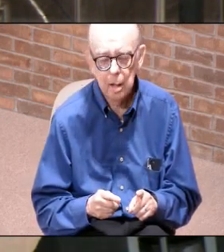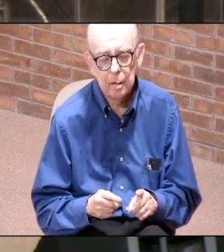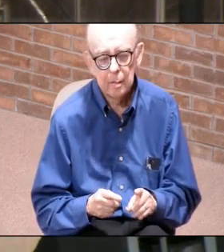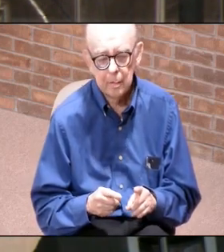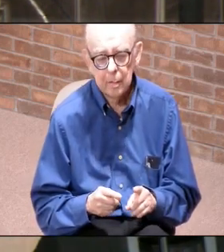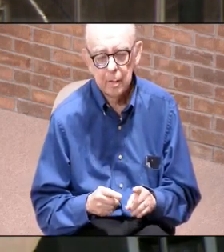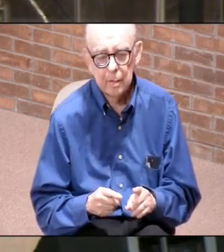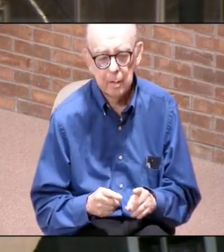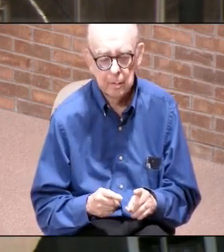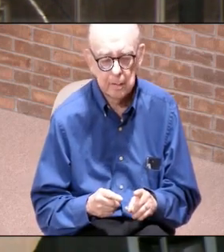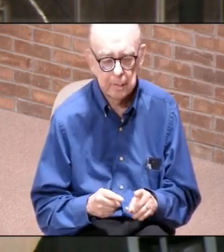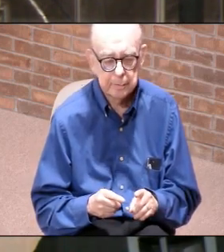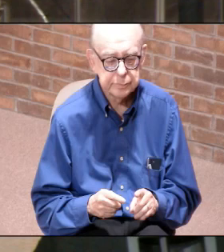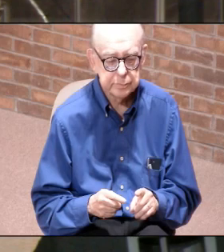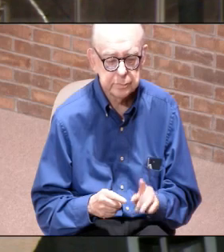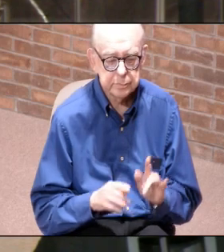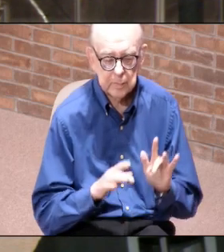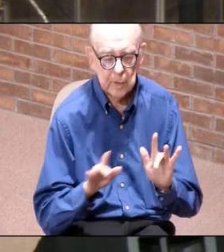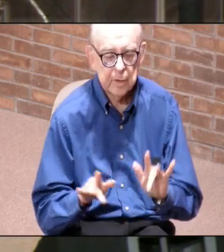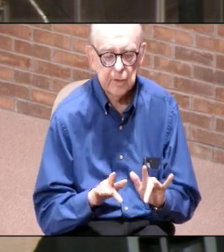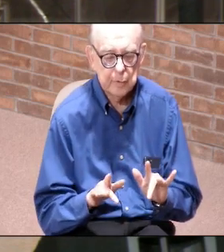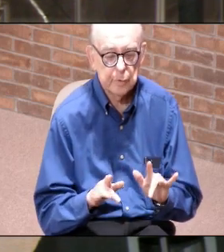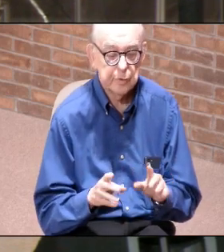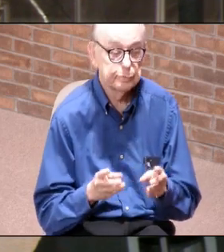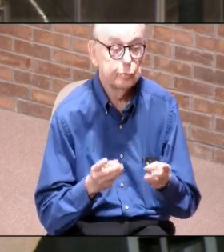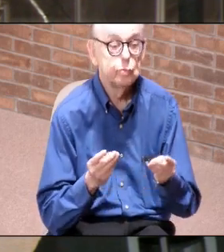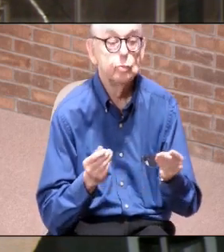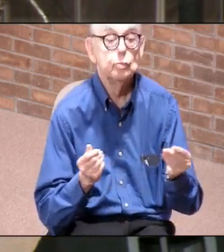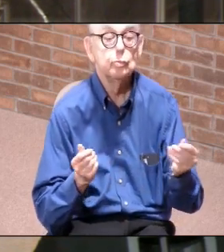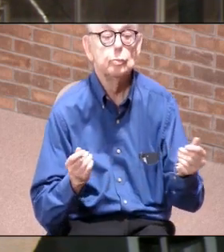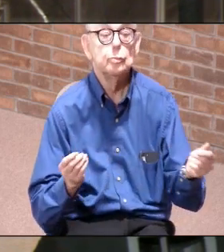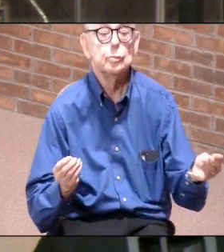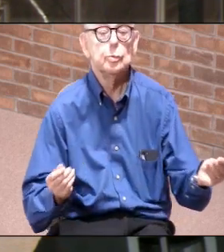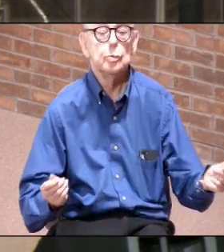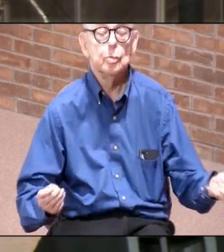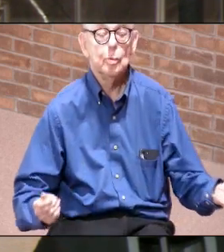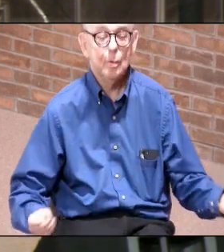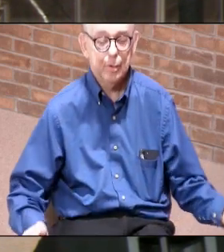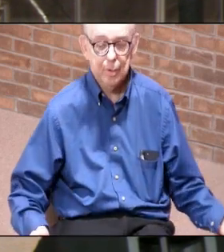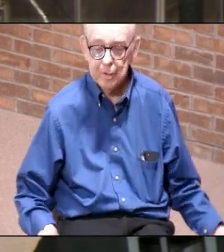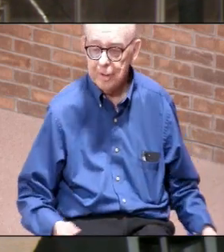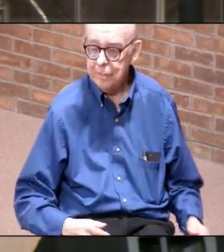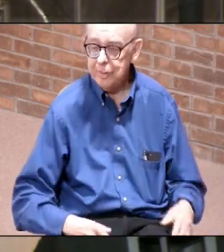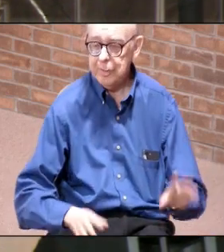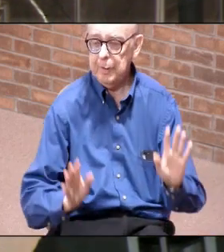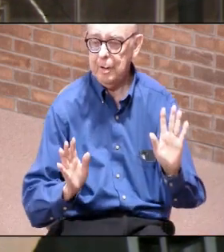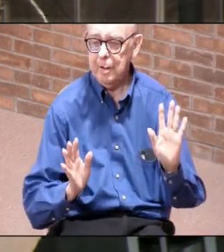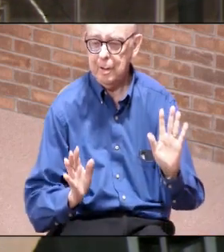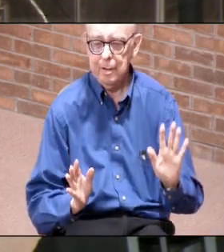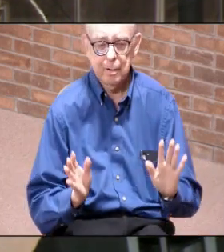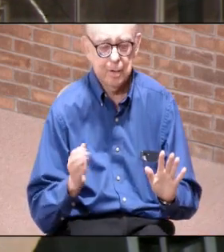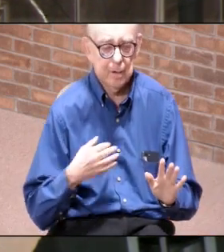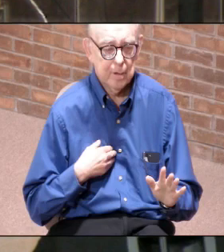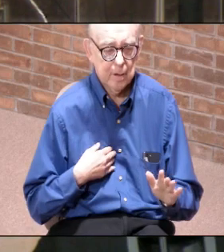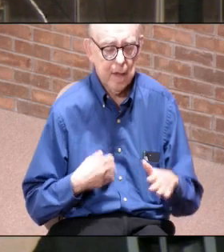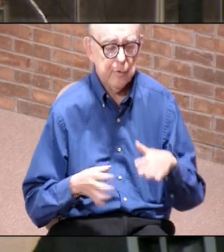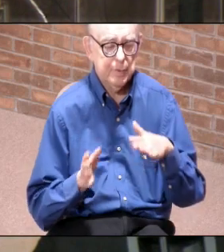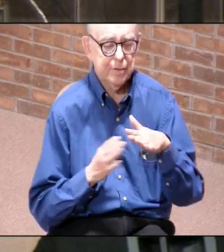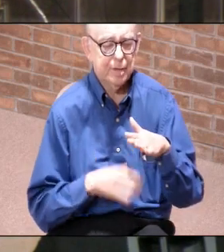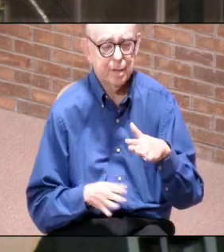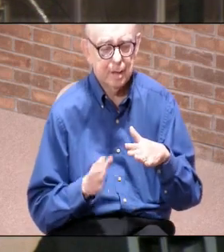the cassette tape would just disintegrate and go away. And so they had to